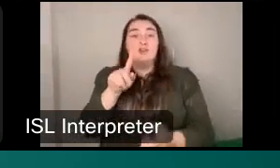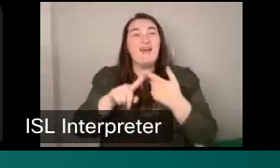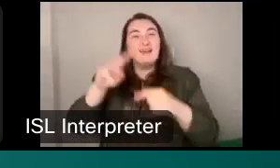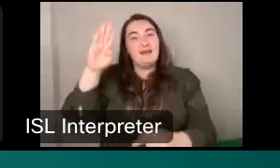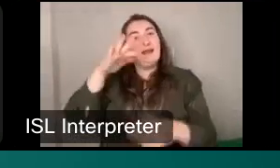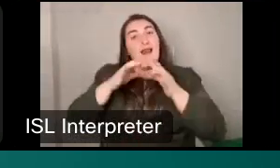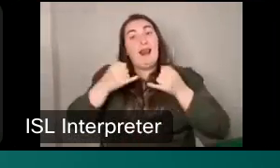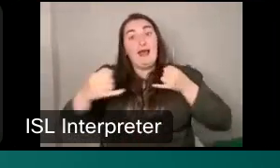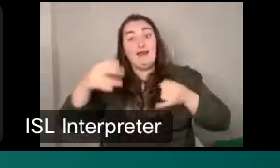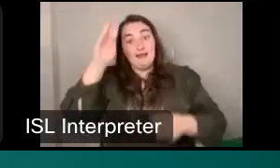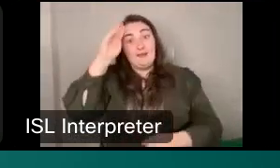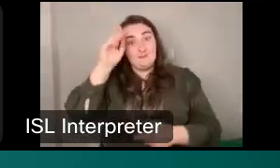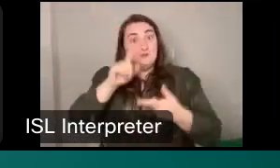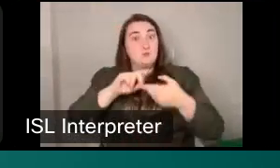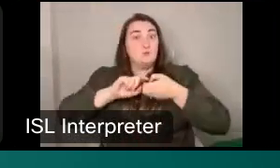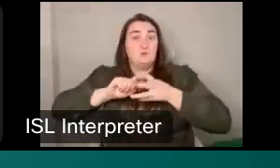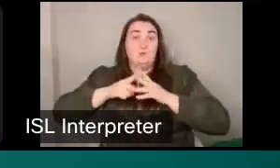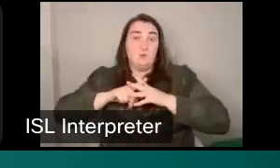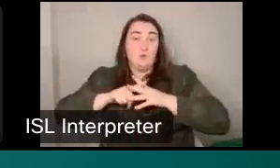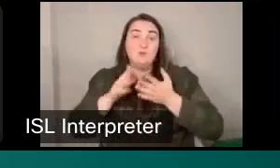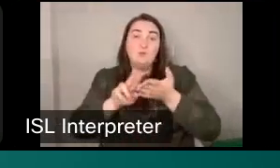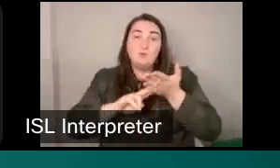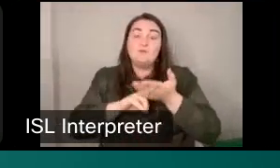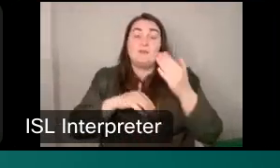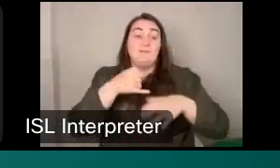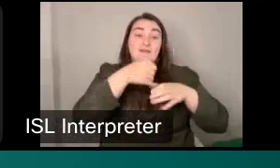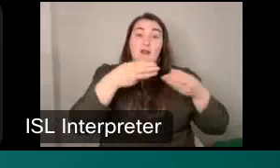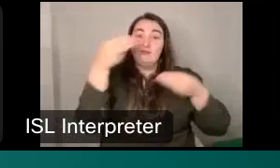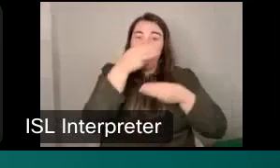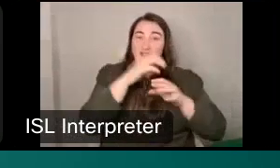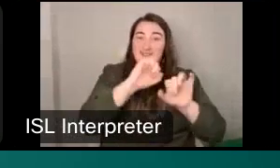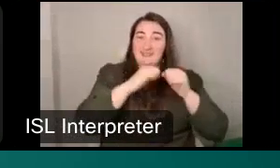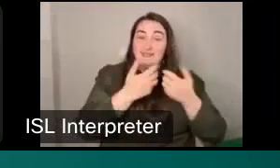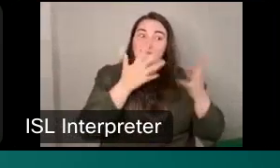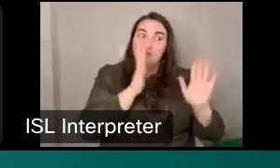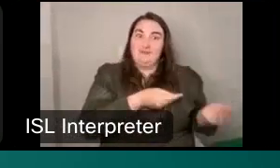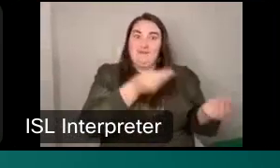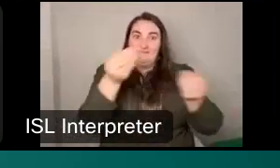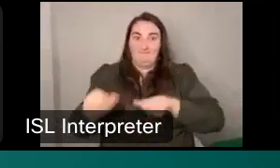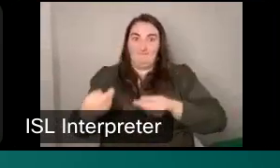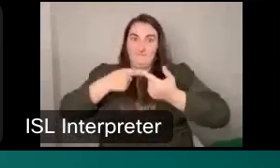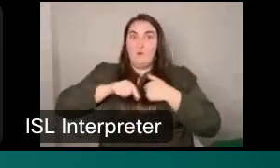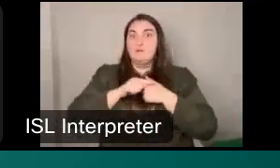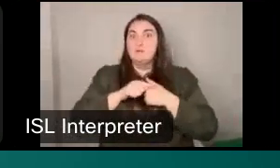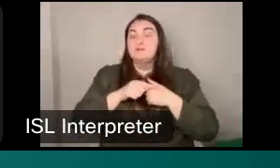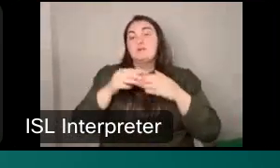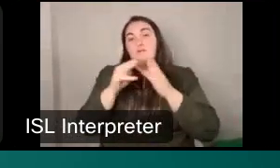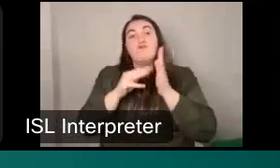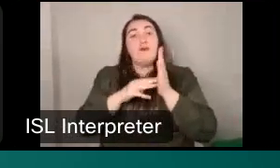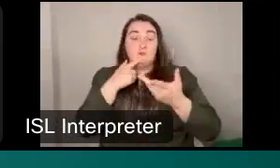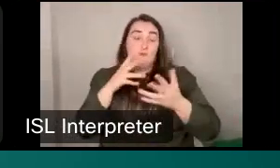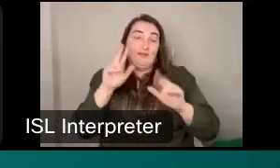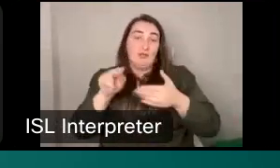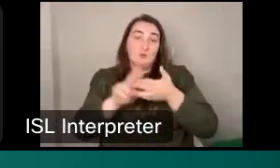the AssistMe tool, which the Medical Protection Society have kindly given the National Open Disclosure Programme permission